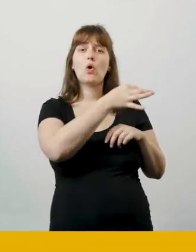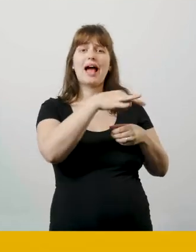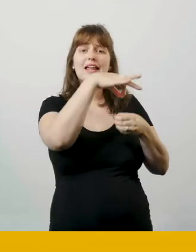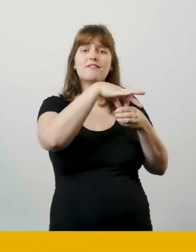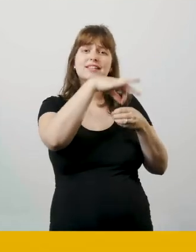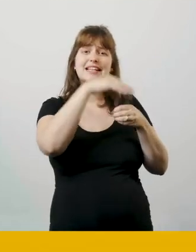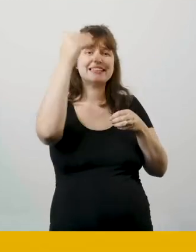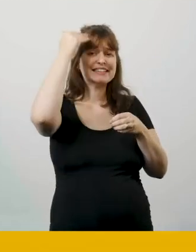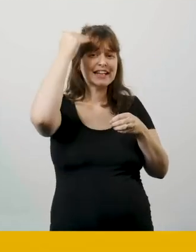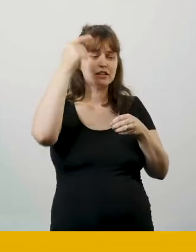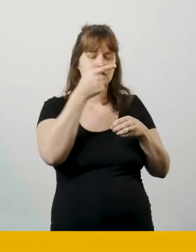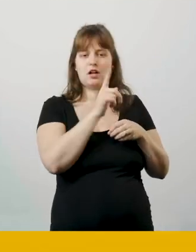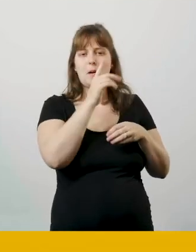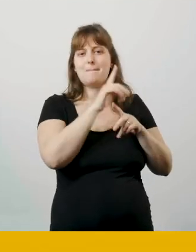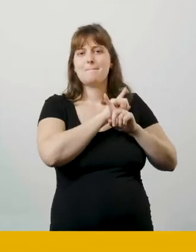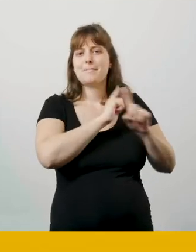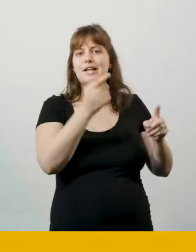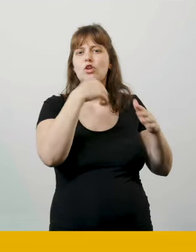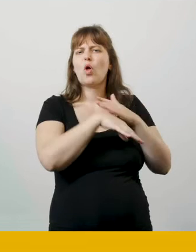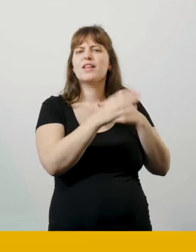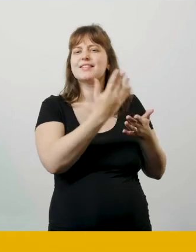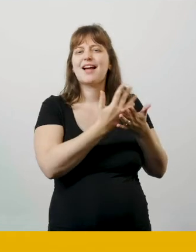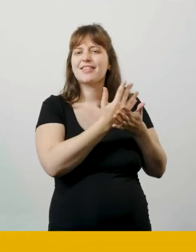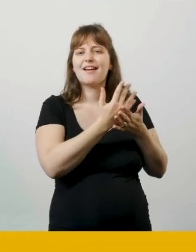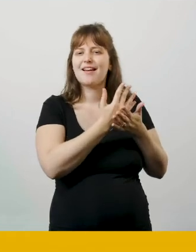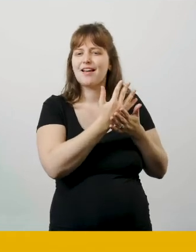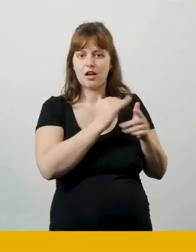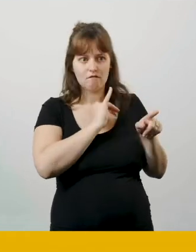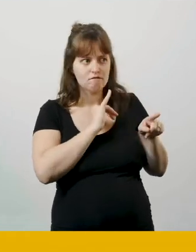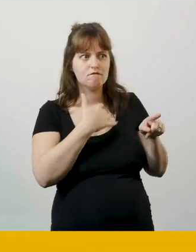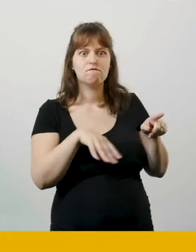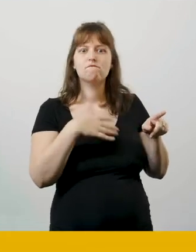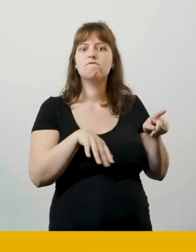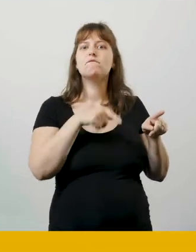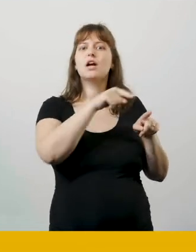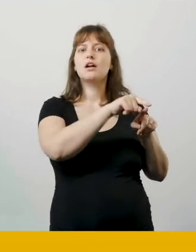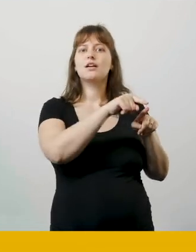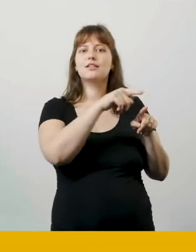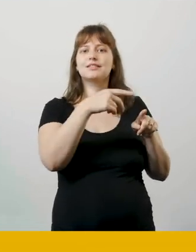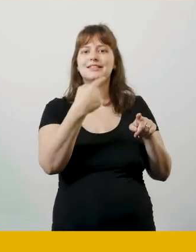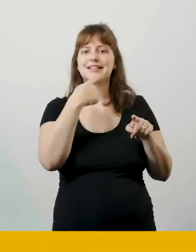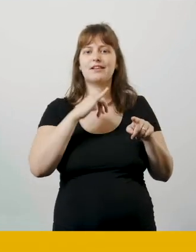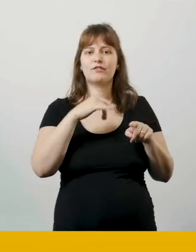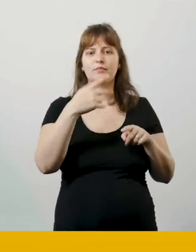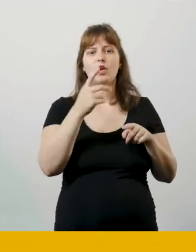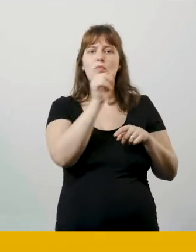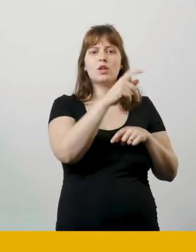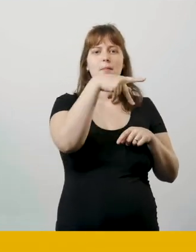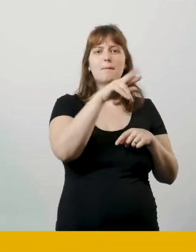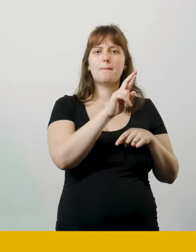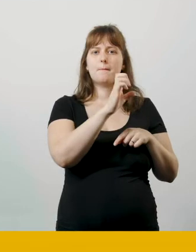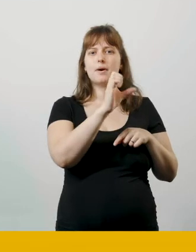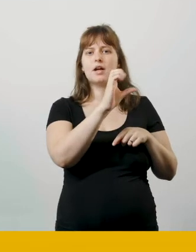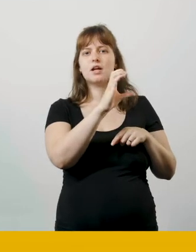importance of local investment knowledge, and they are portraying the same word precious with the two different